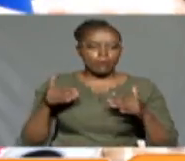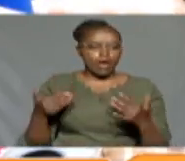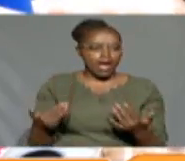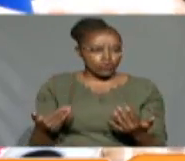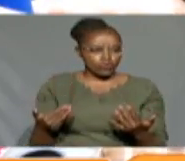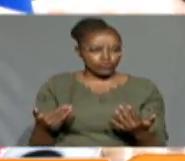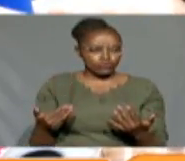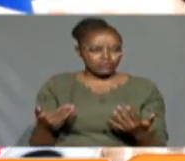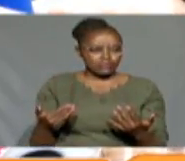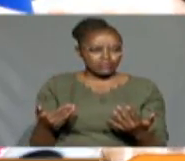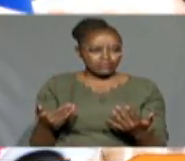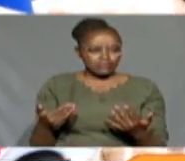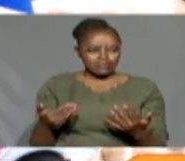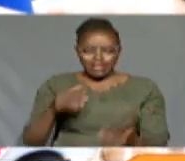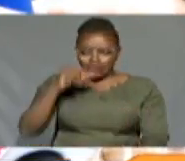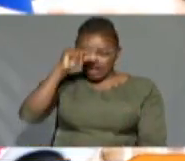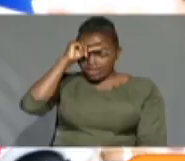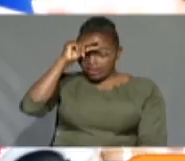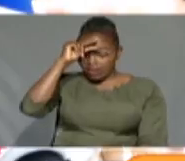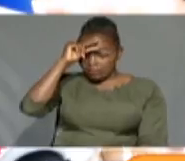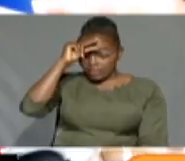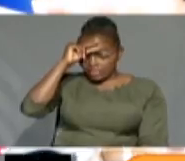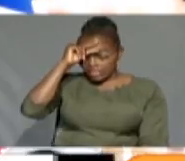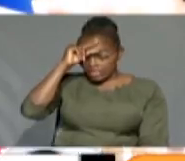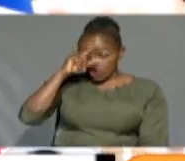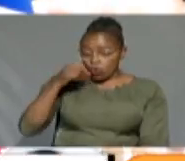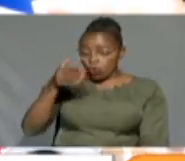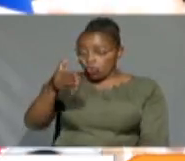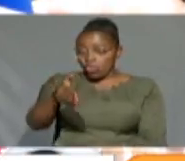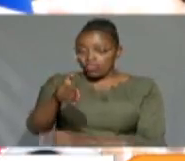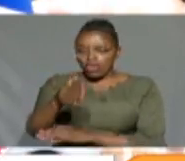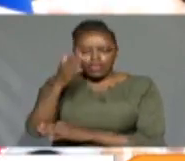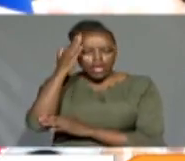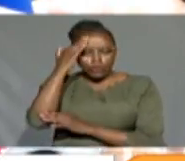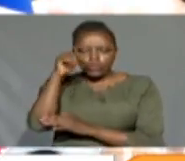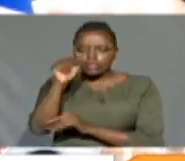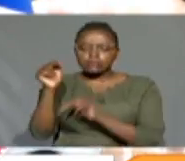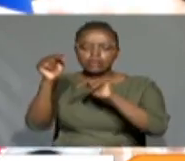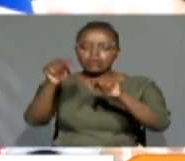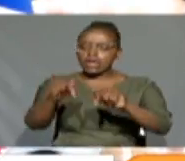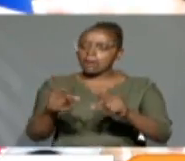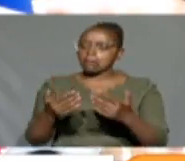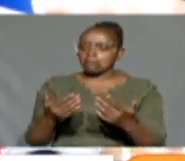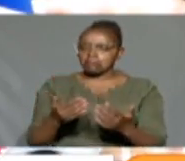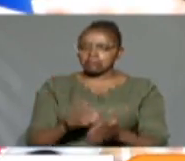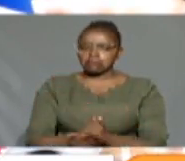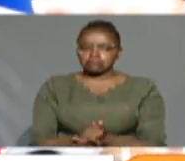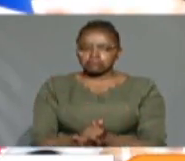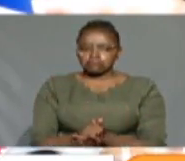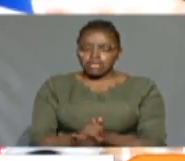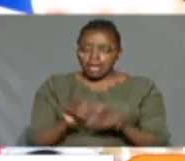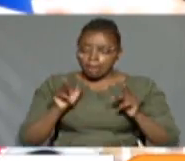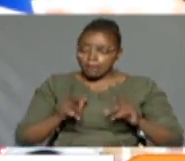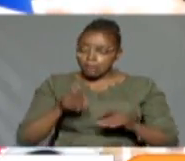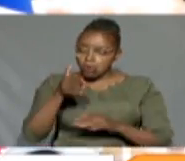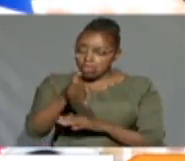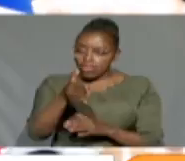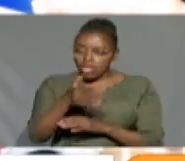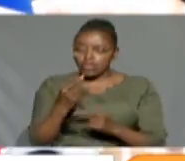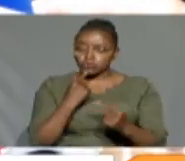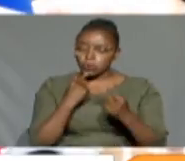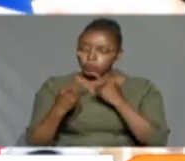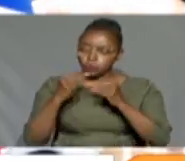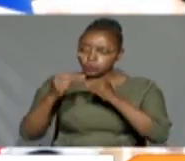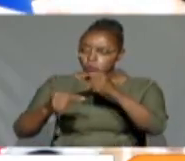without the government on the ground noticing their presence. People on the ground have been talking